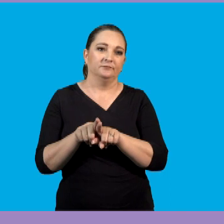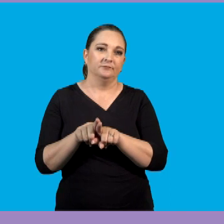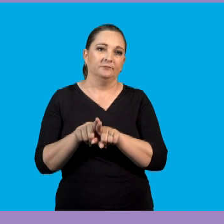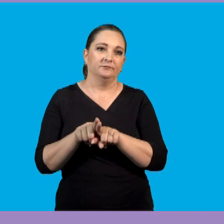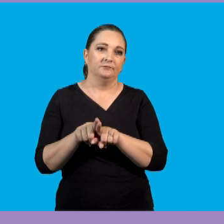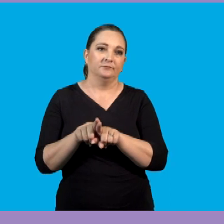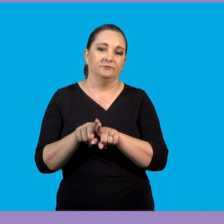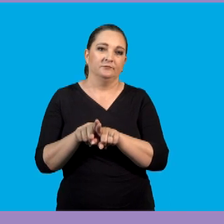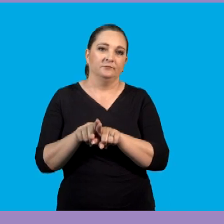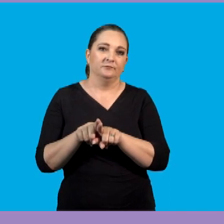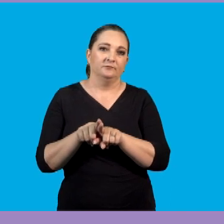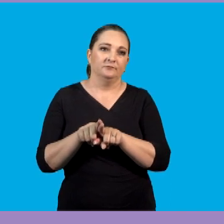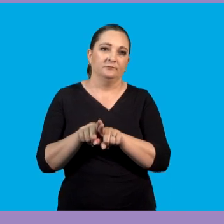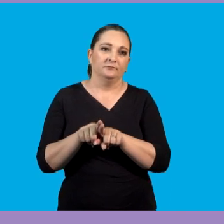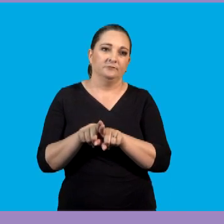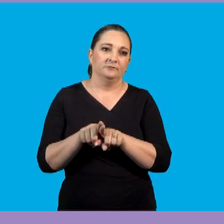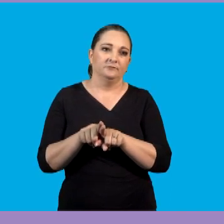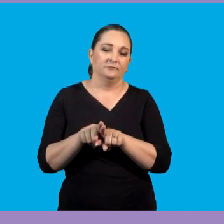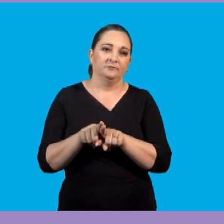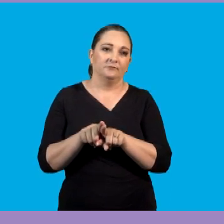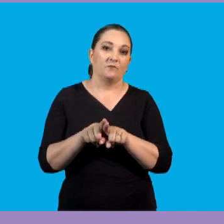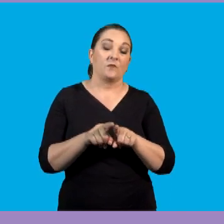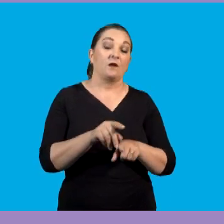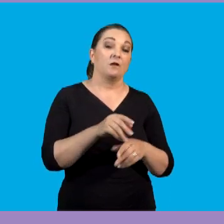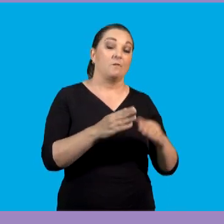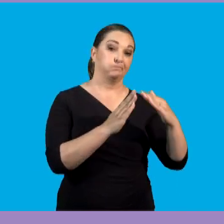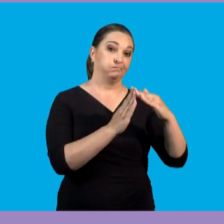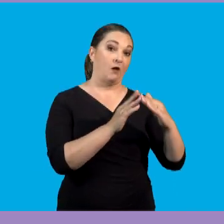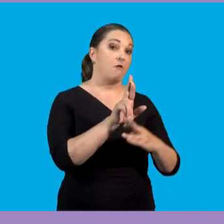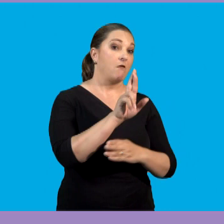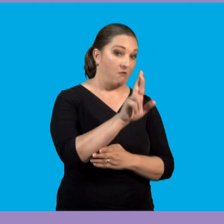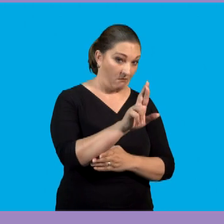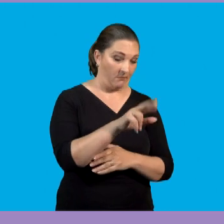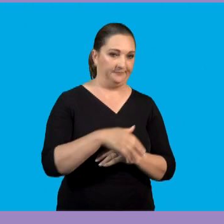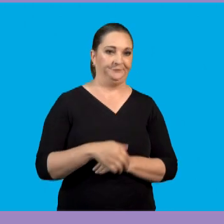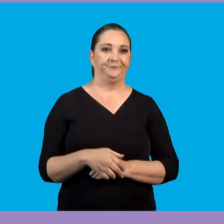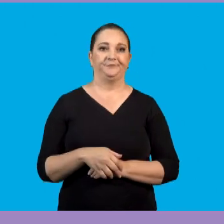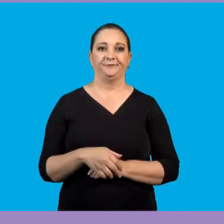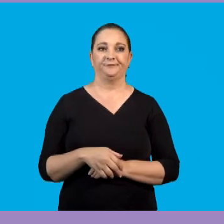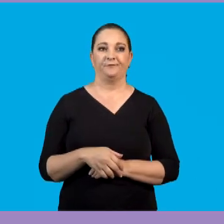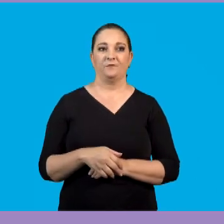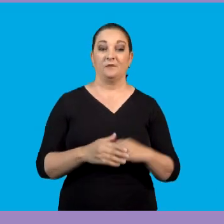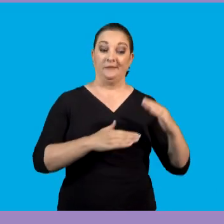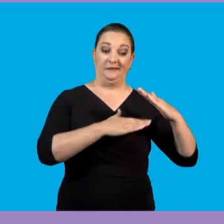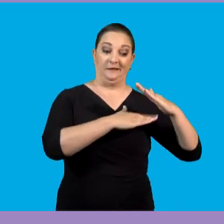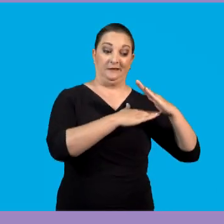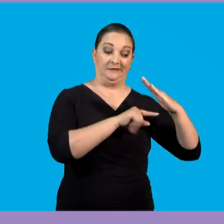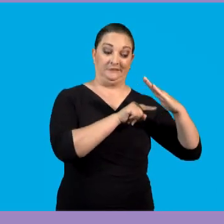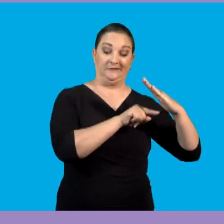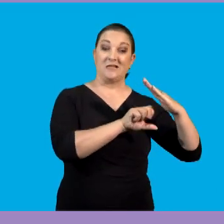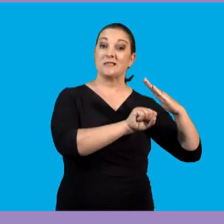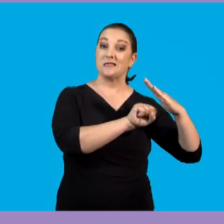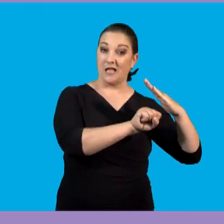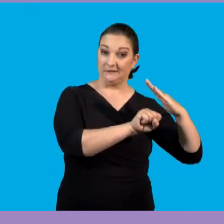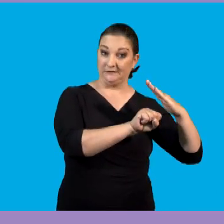we can see that angle A is equals to angle R. We can see that angle S,